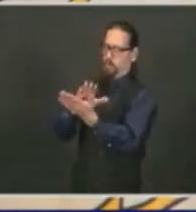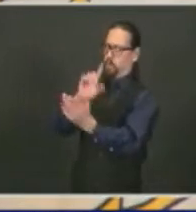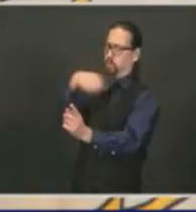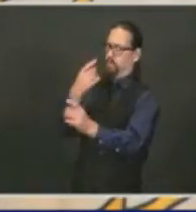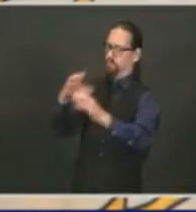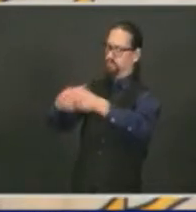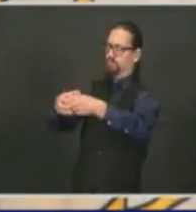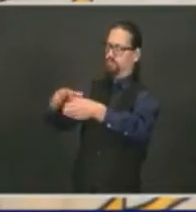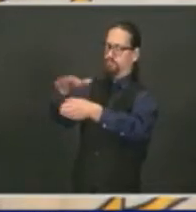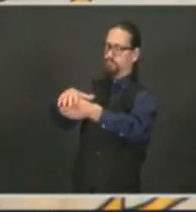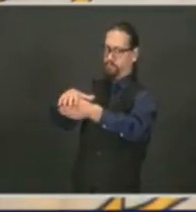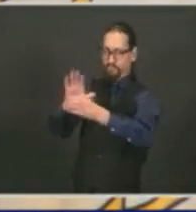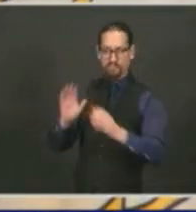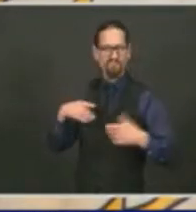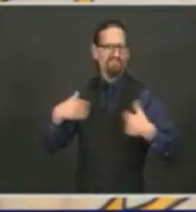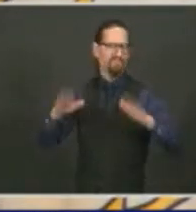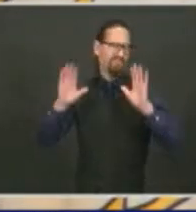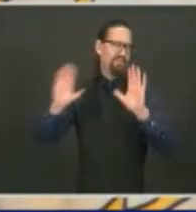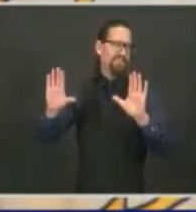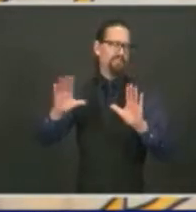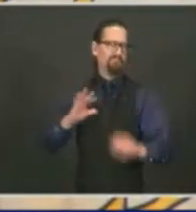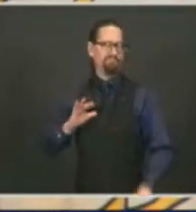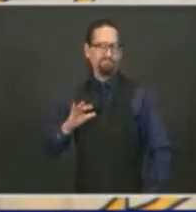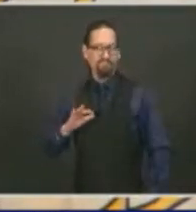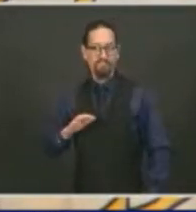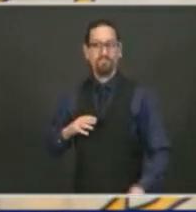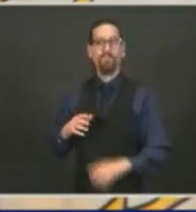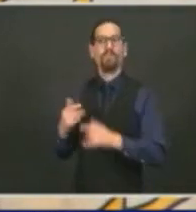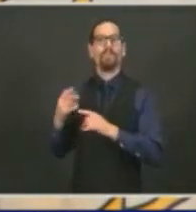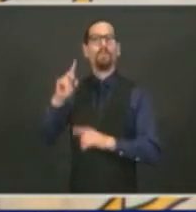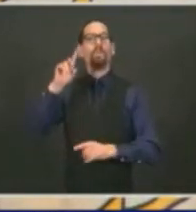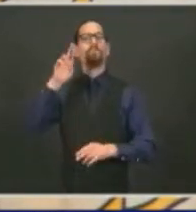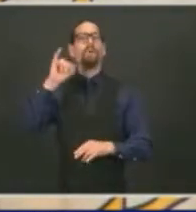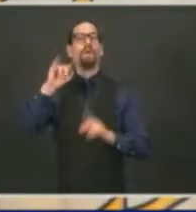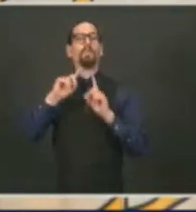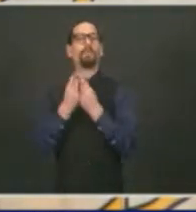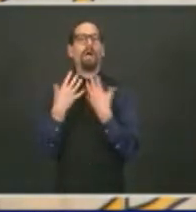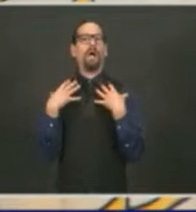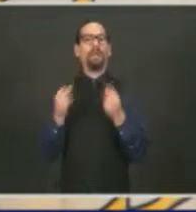that after help from the Department of Health and the EDOC,